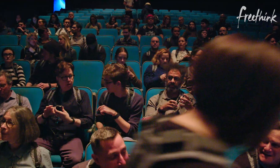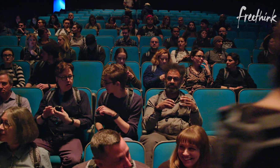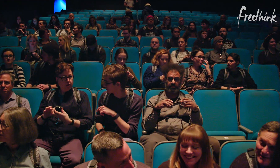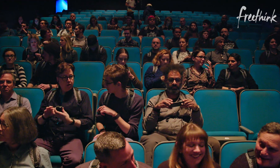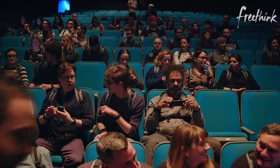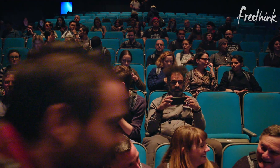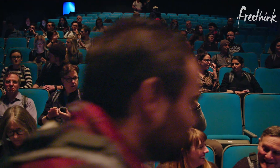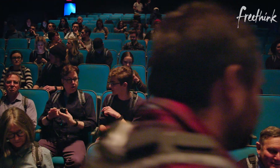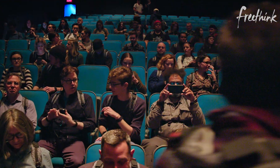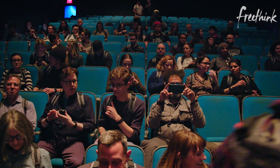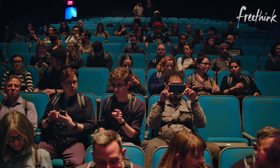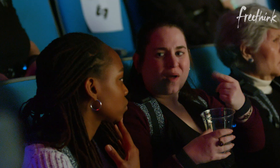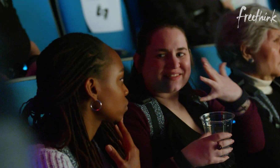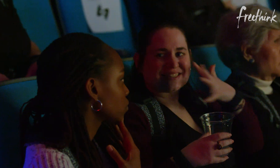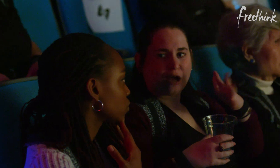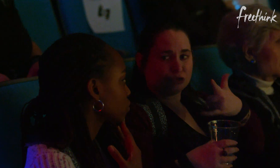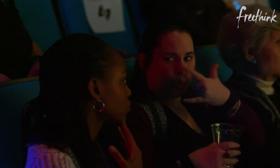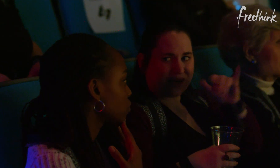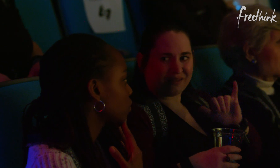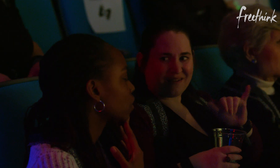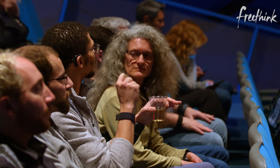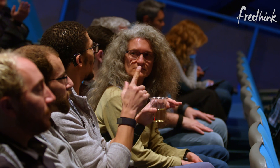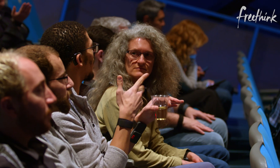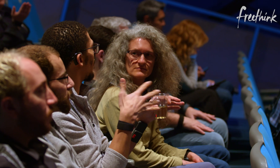Tonight, we're gonna experience vibrations.